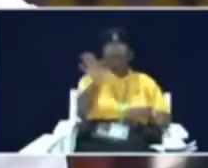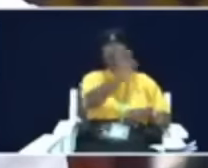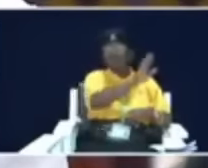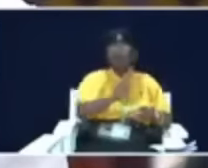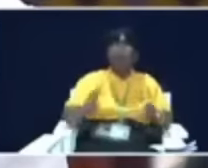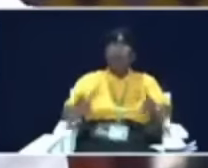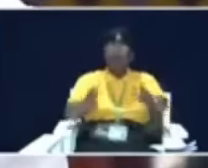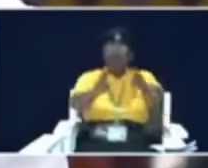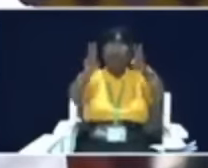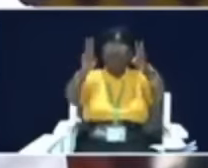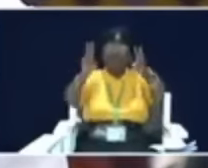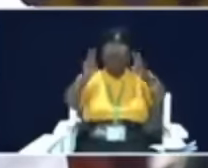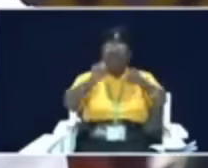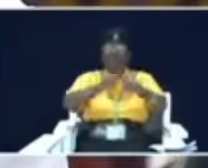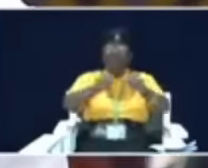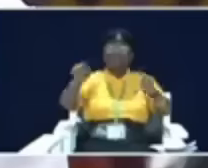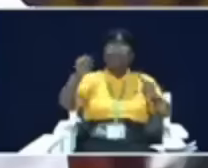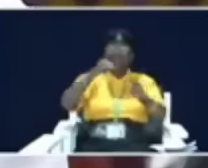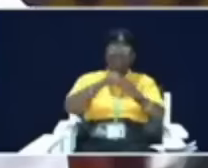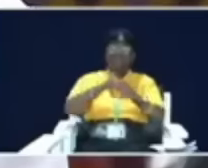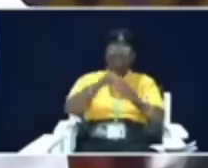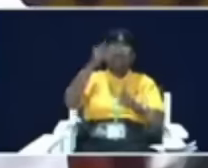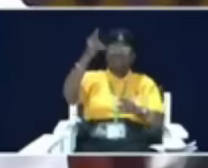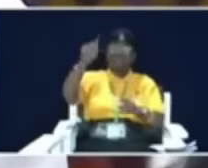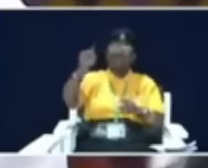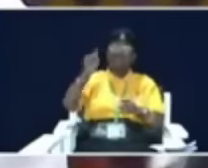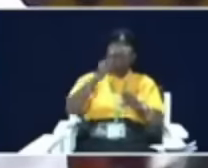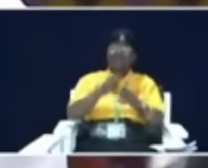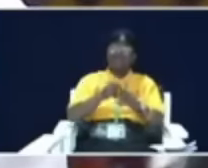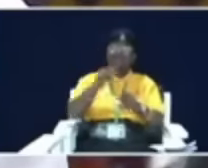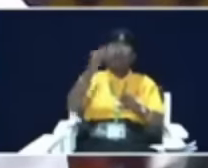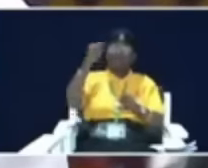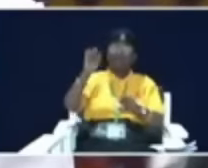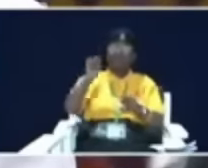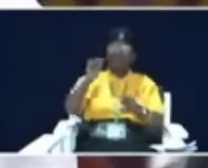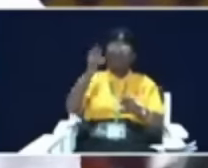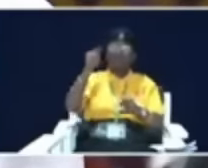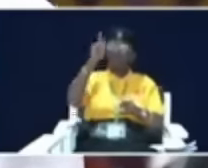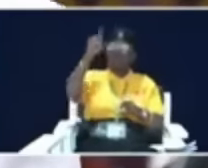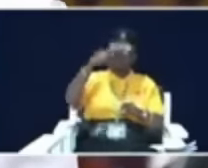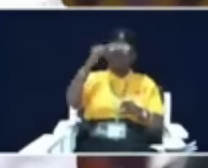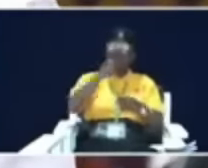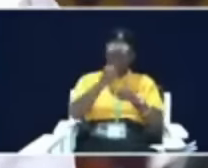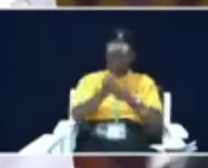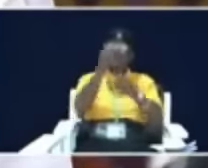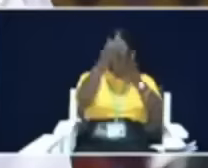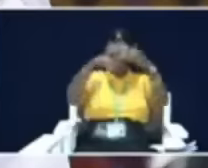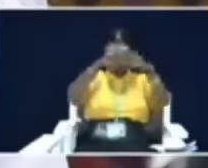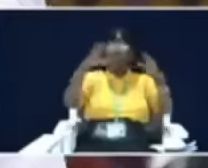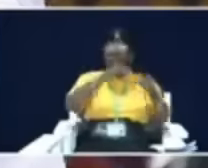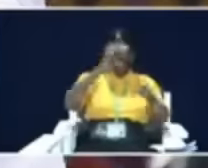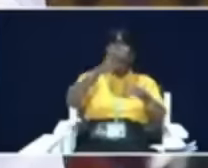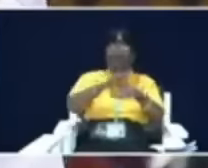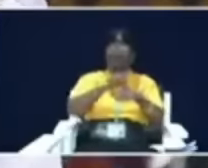But in the name of the one who made heaven and earth, in the name of the one who